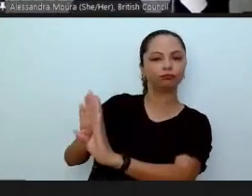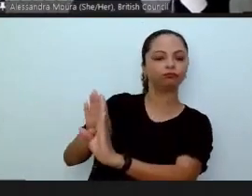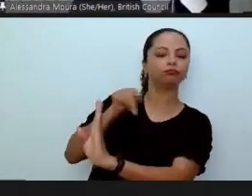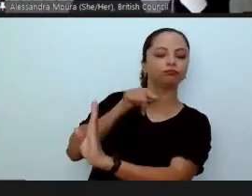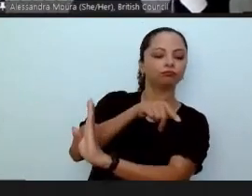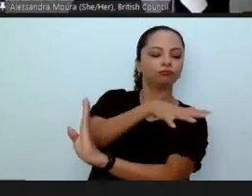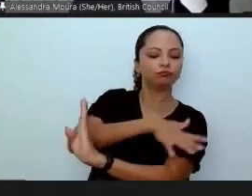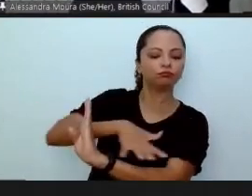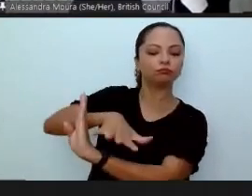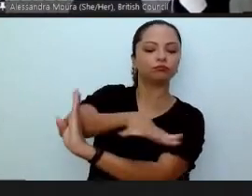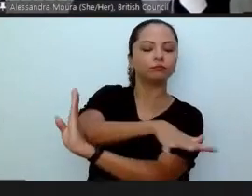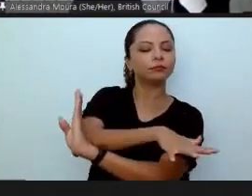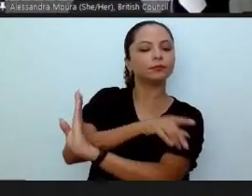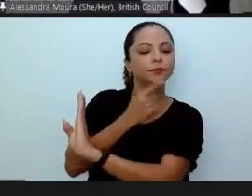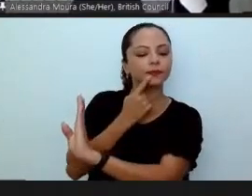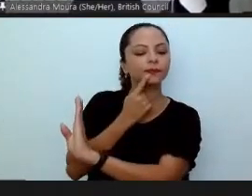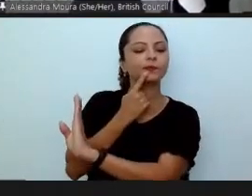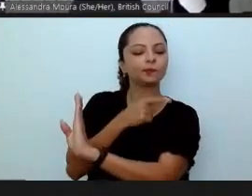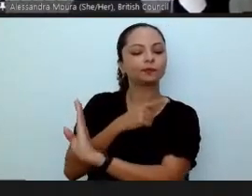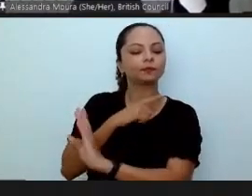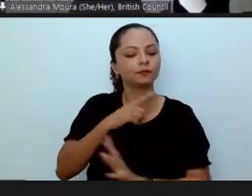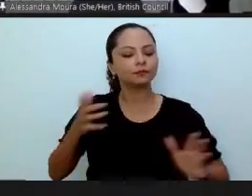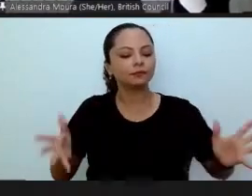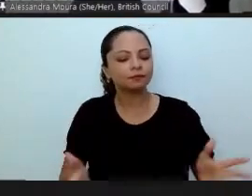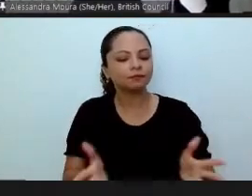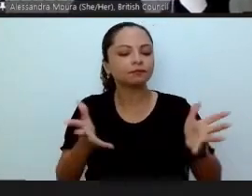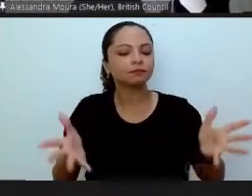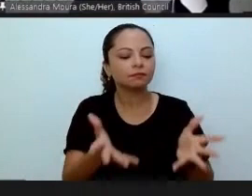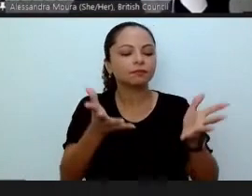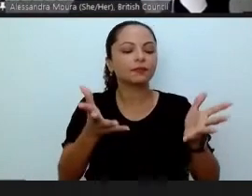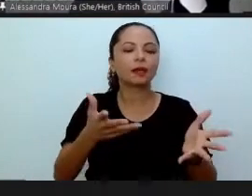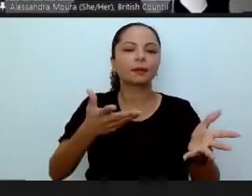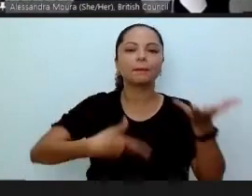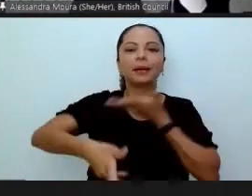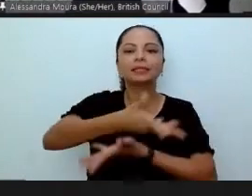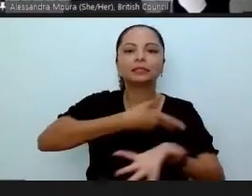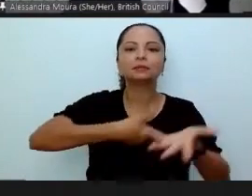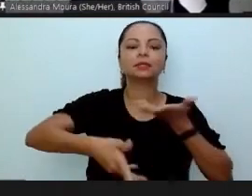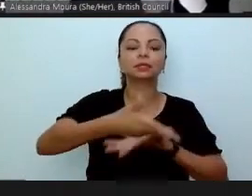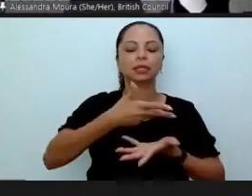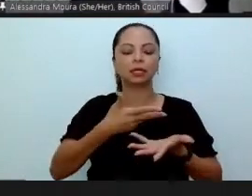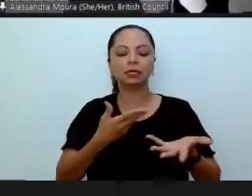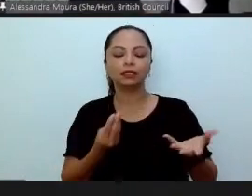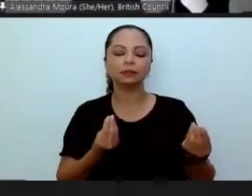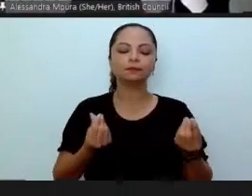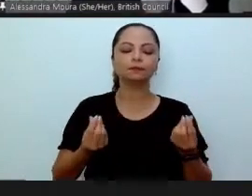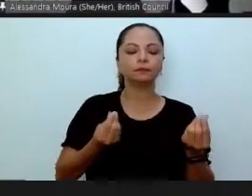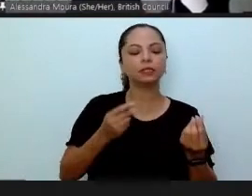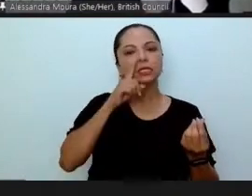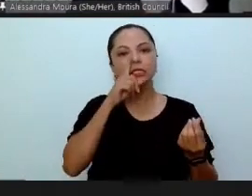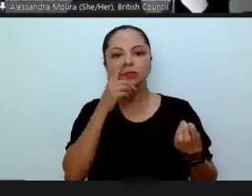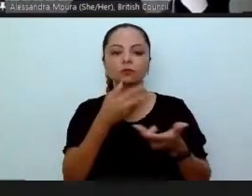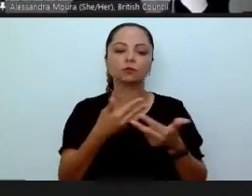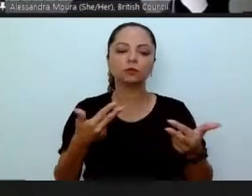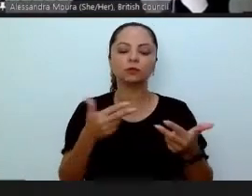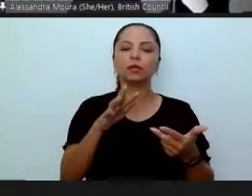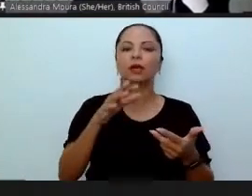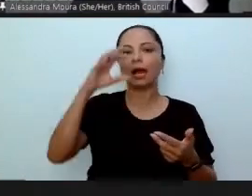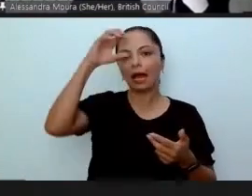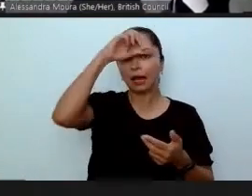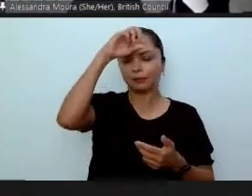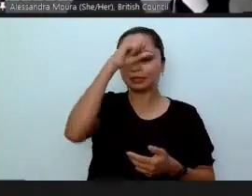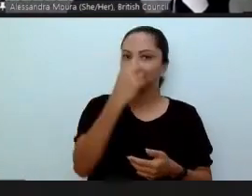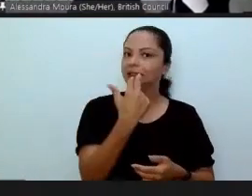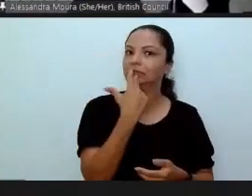take risks. You know, learning a language, speaking a language can be an uncomfortable situation for a lot